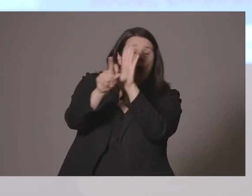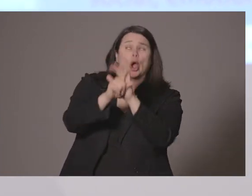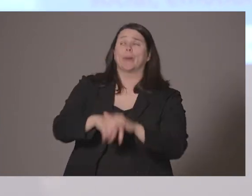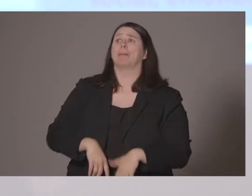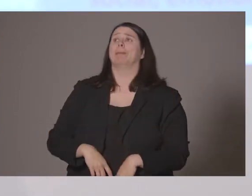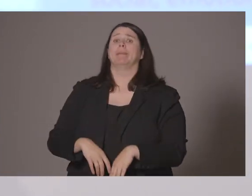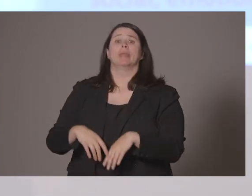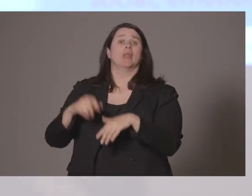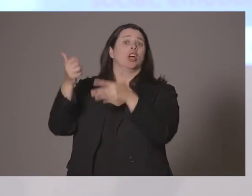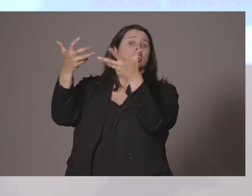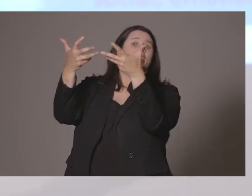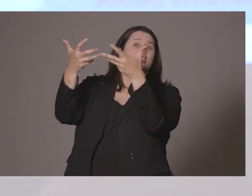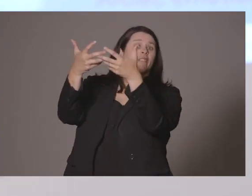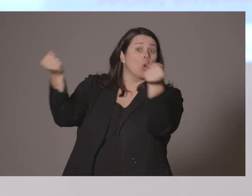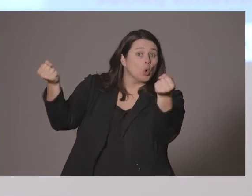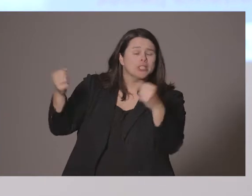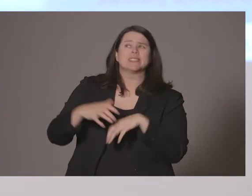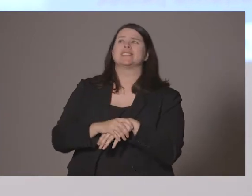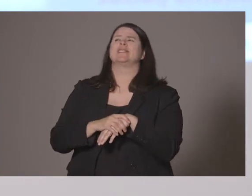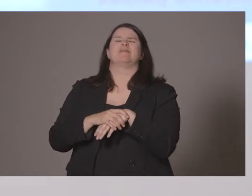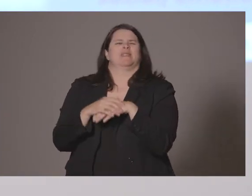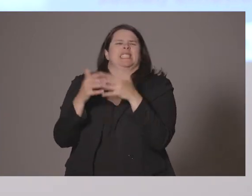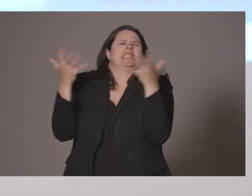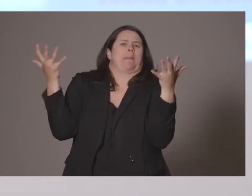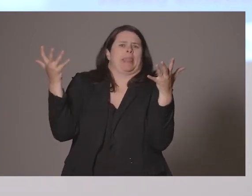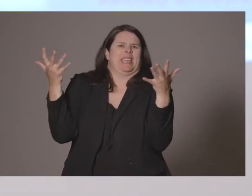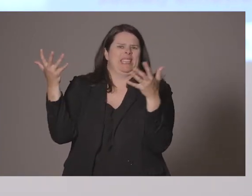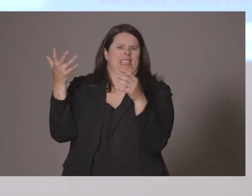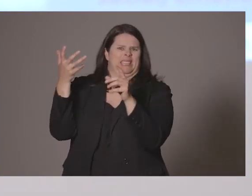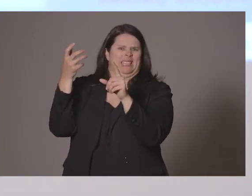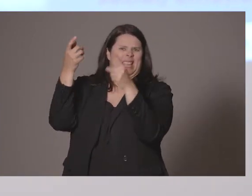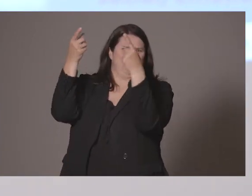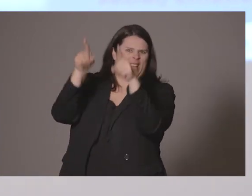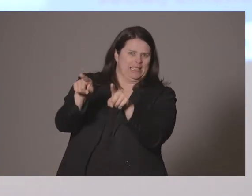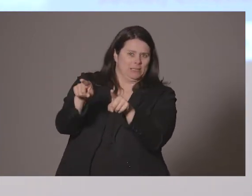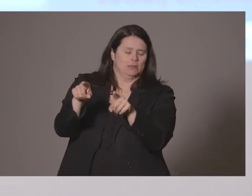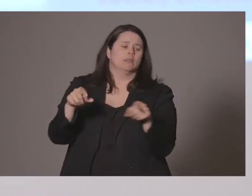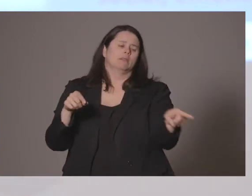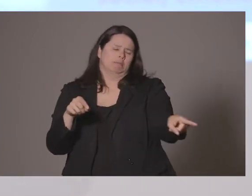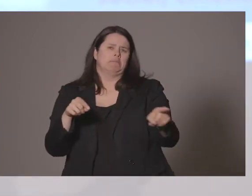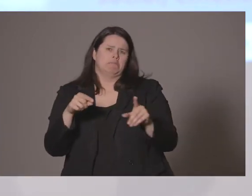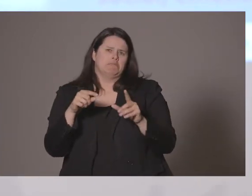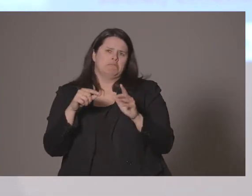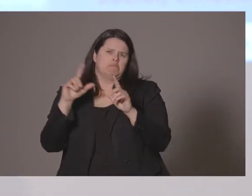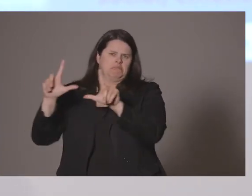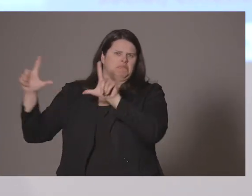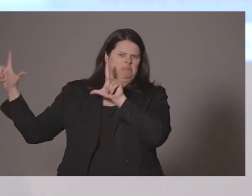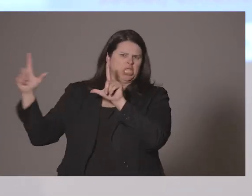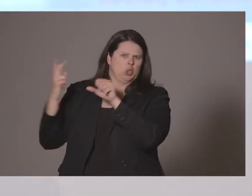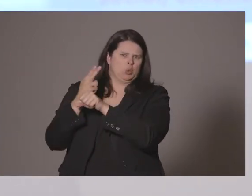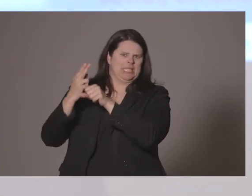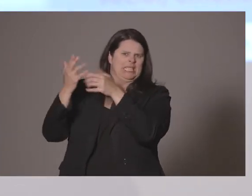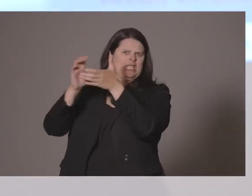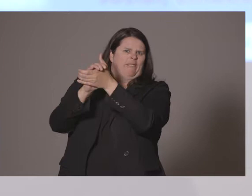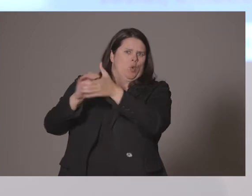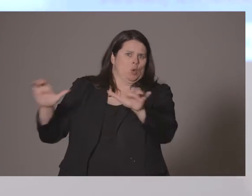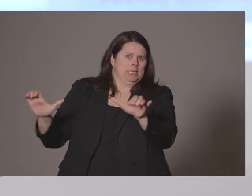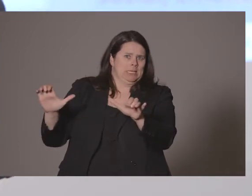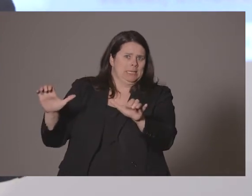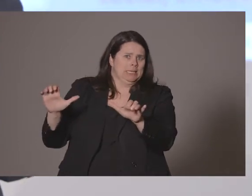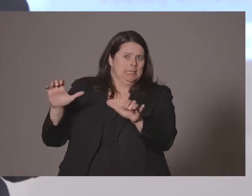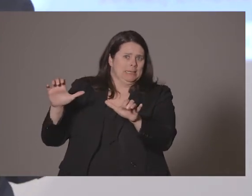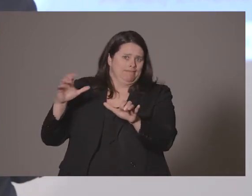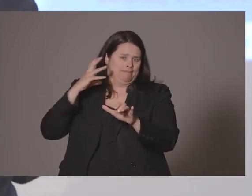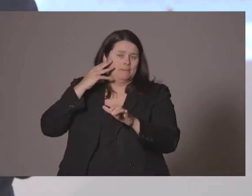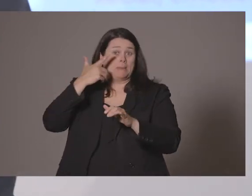that was the divorce, there's all sorts of different things, right? And the image here is a divorce image because that is often experienced as